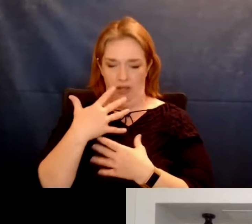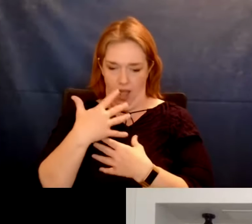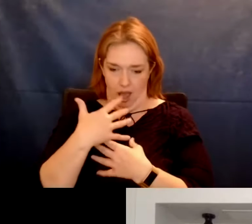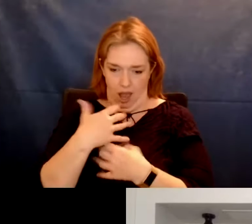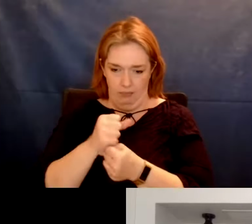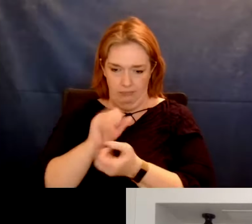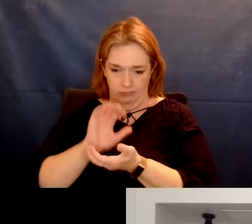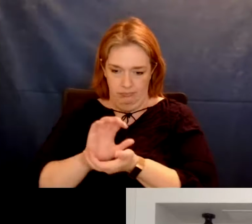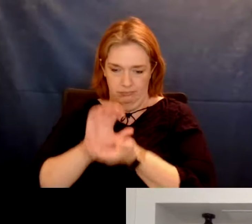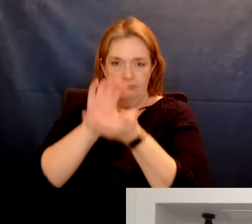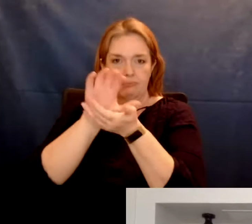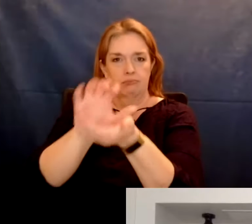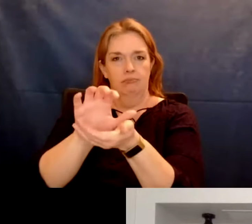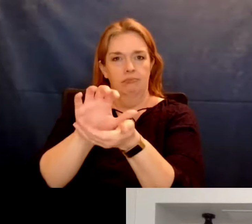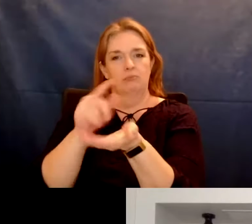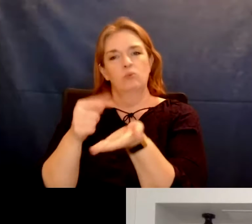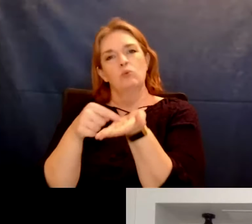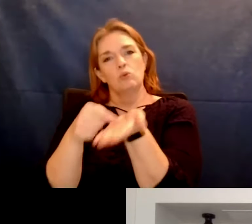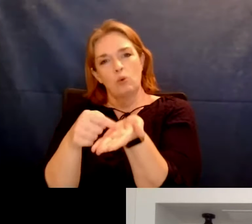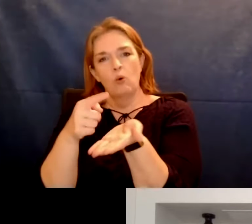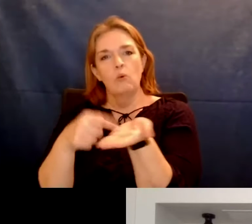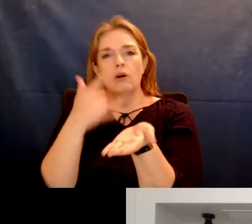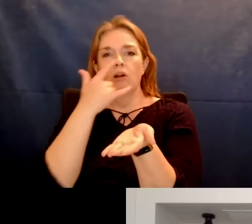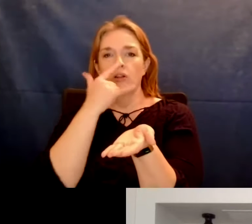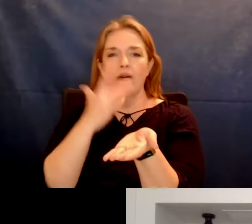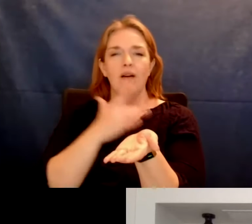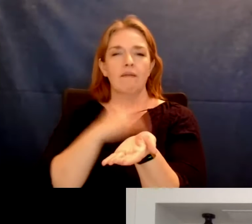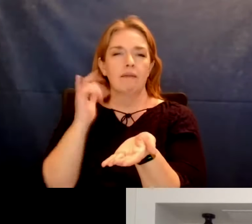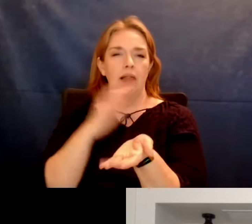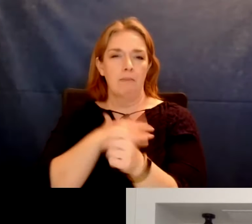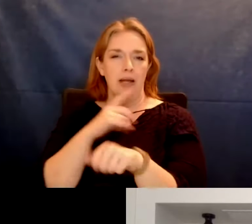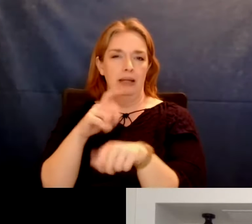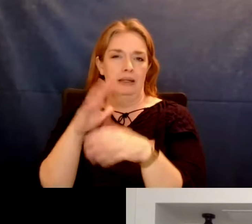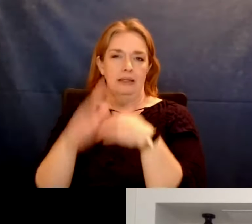experience of my time here. I think the video